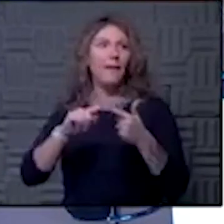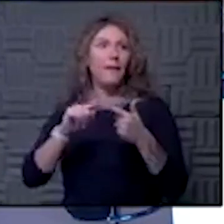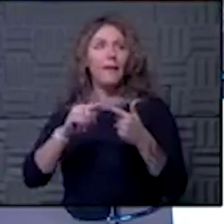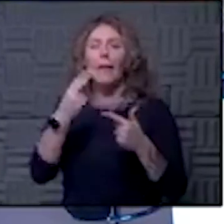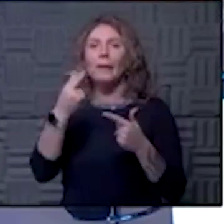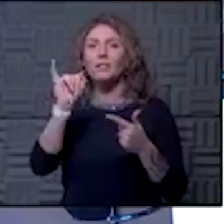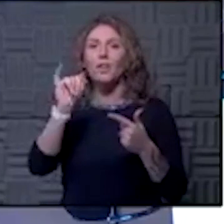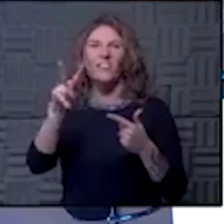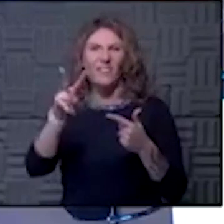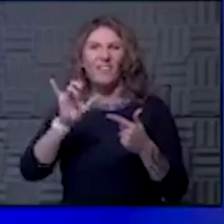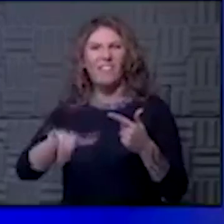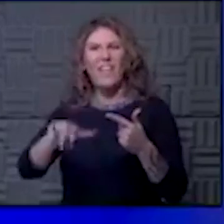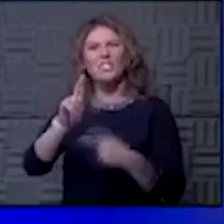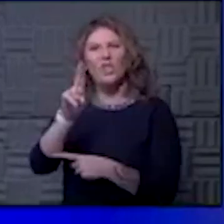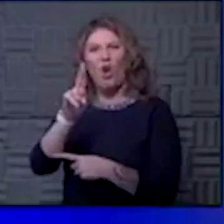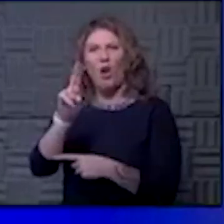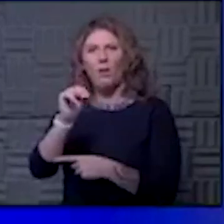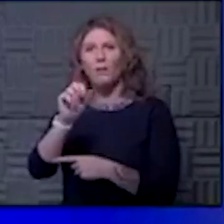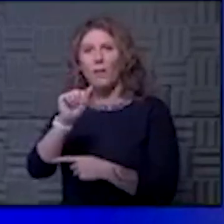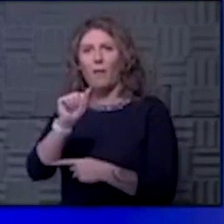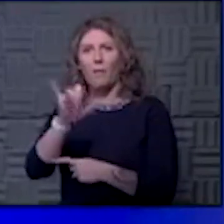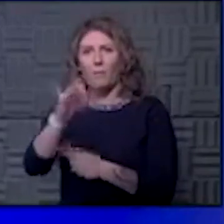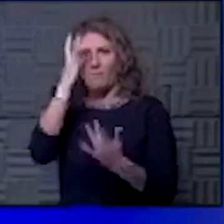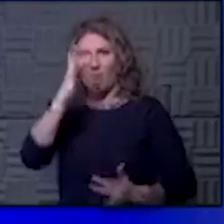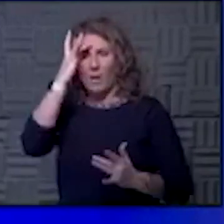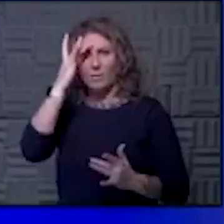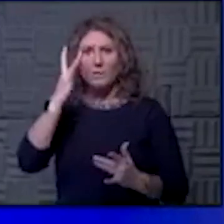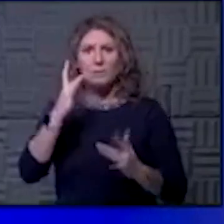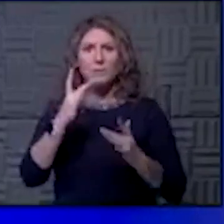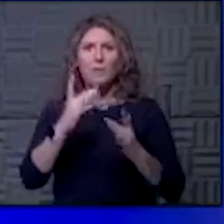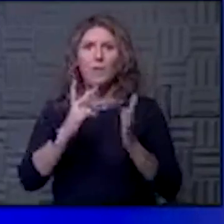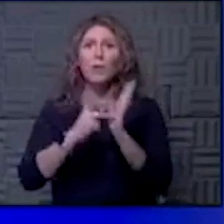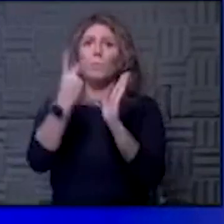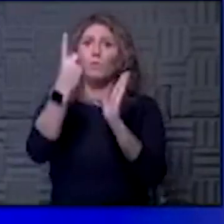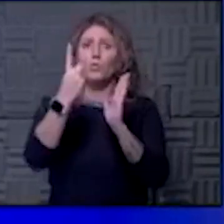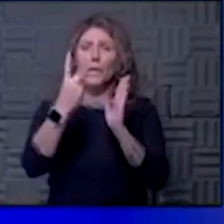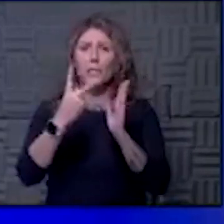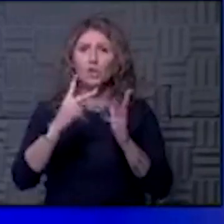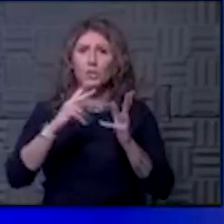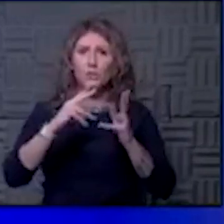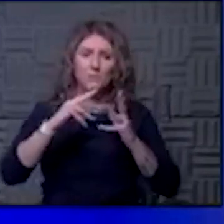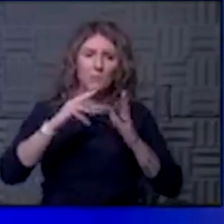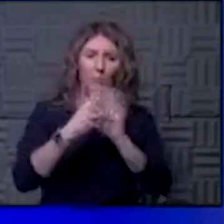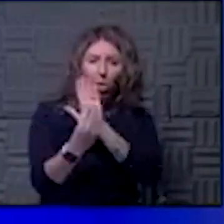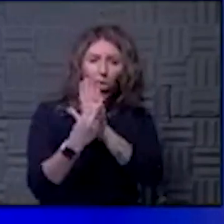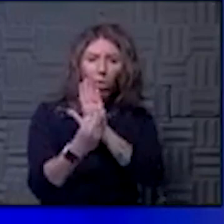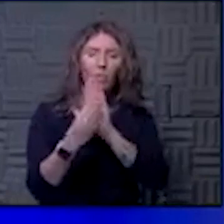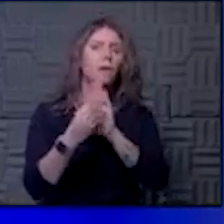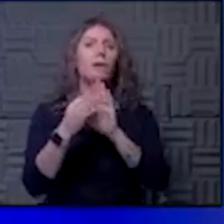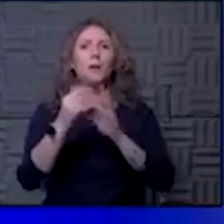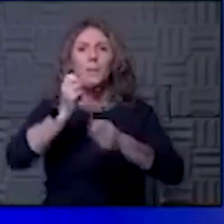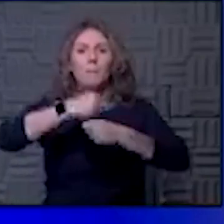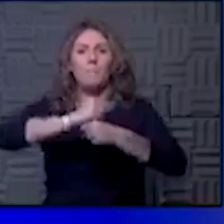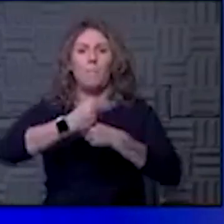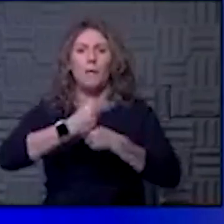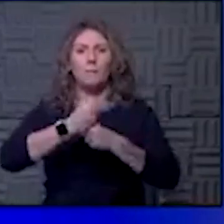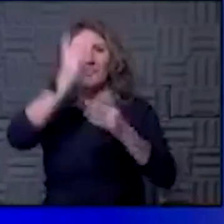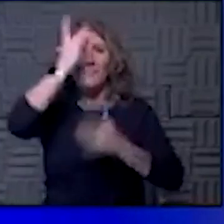RNA virus, their mutations happen because the reproduction of that viral